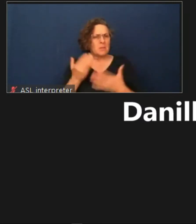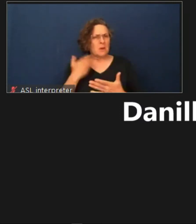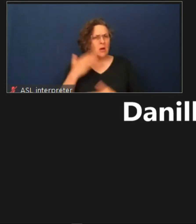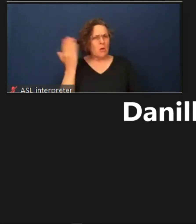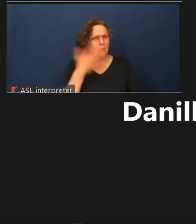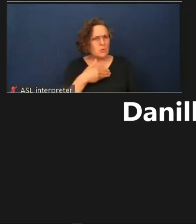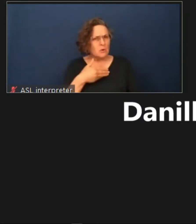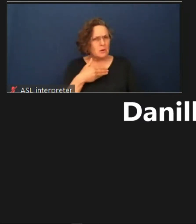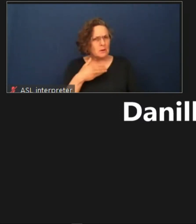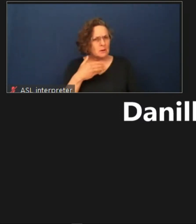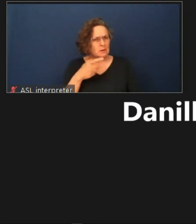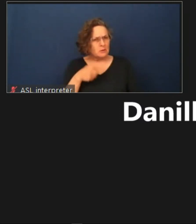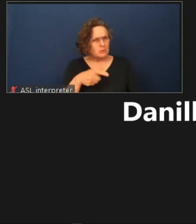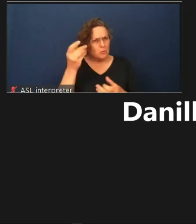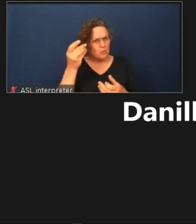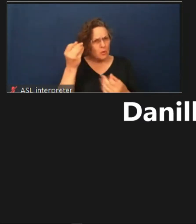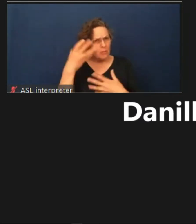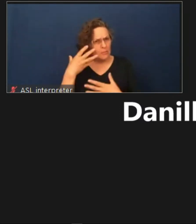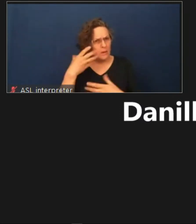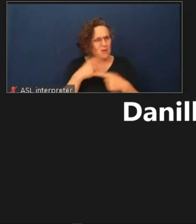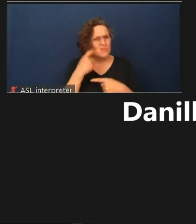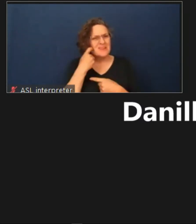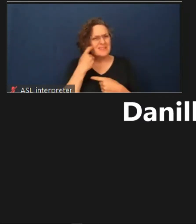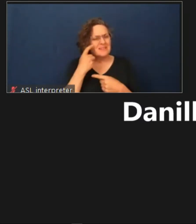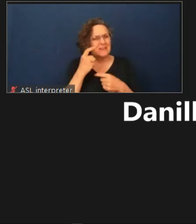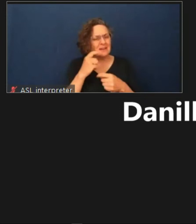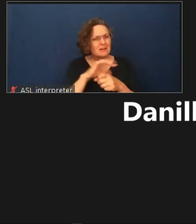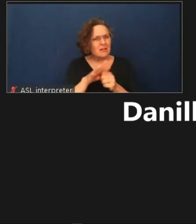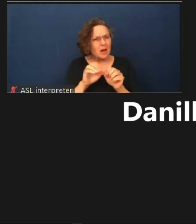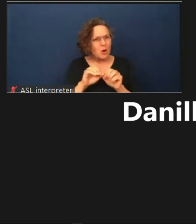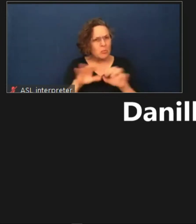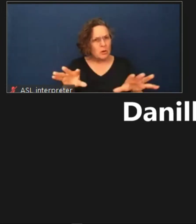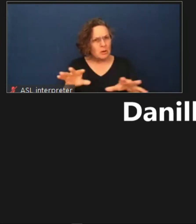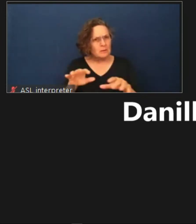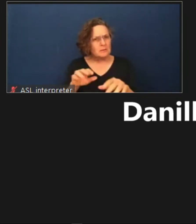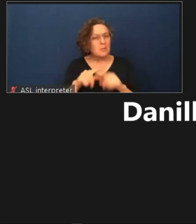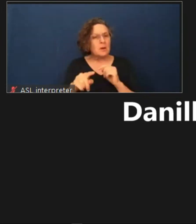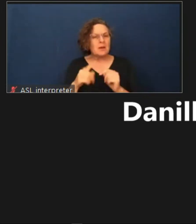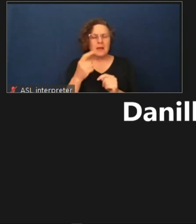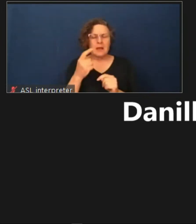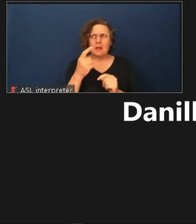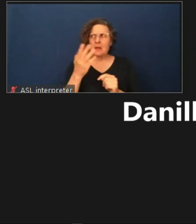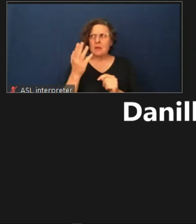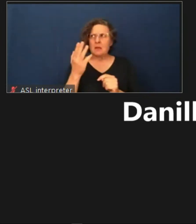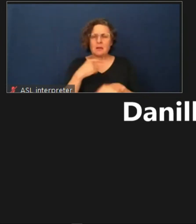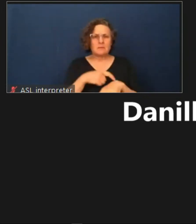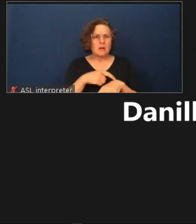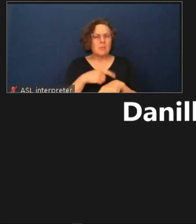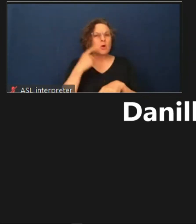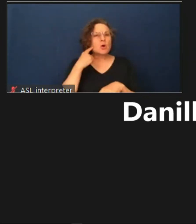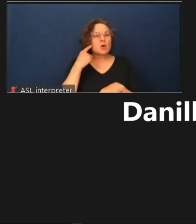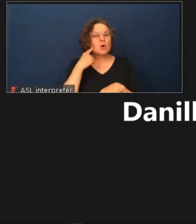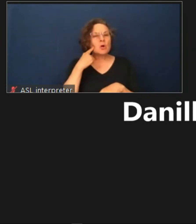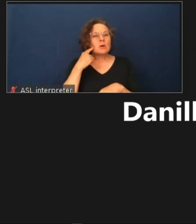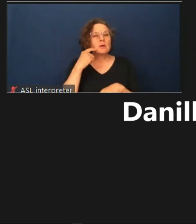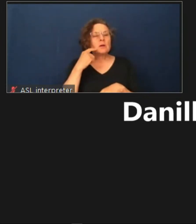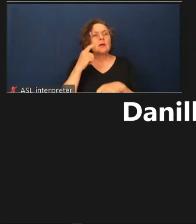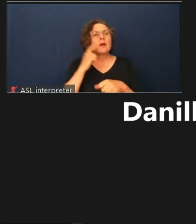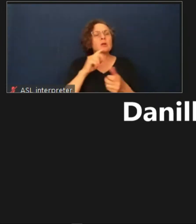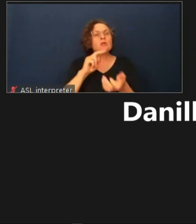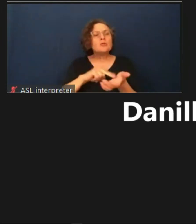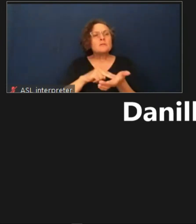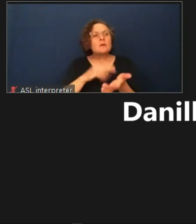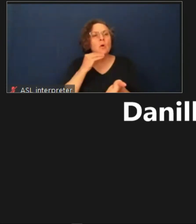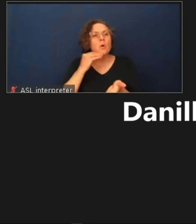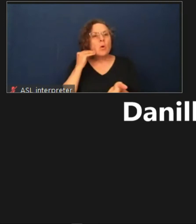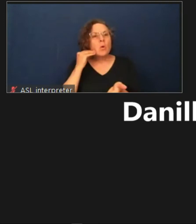regarding any recent outbreaks. But the last one I remember was at a skilled nursing facility, the post-acute, where